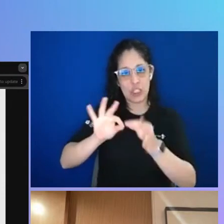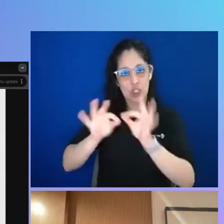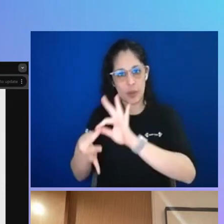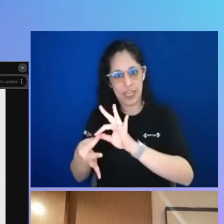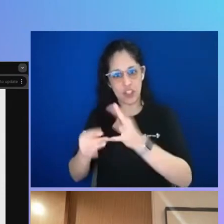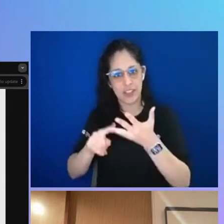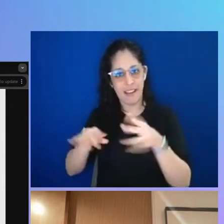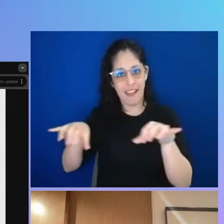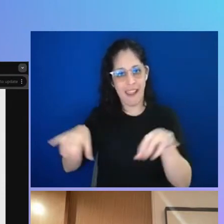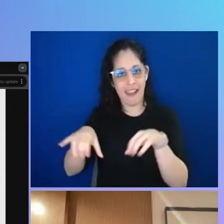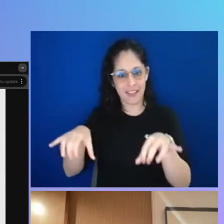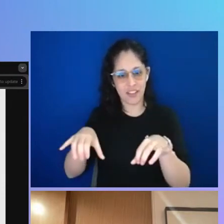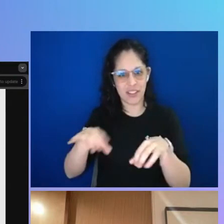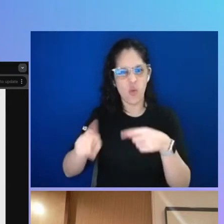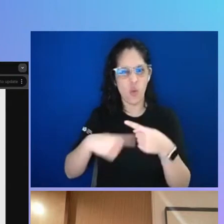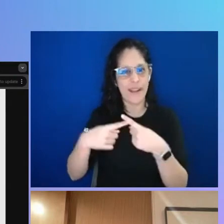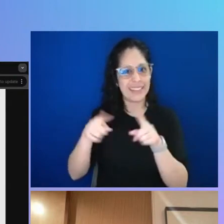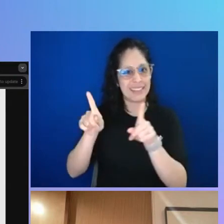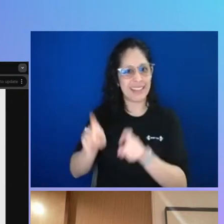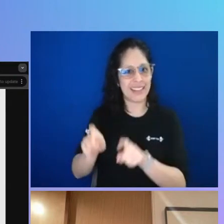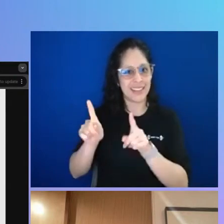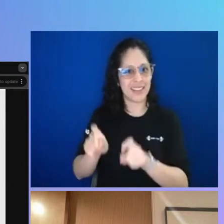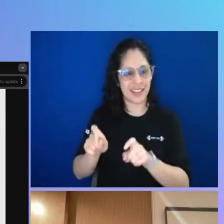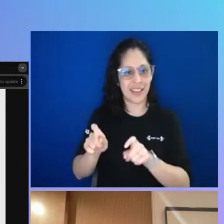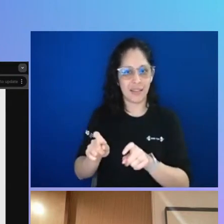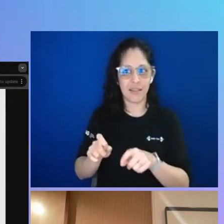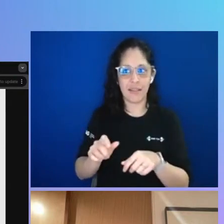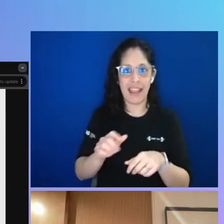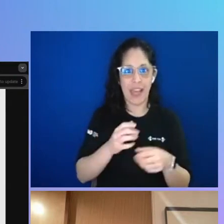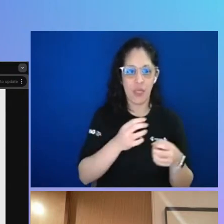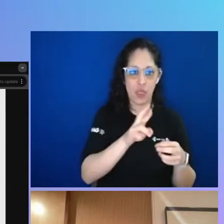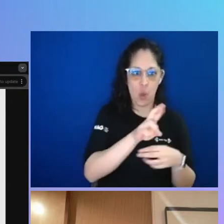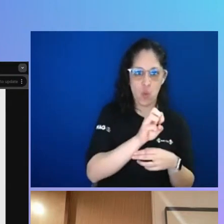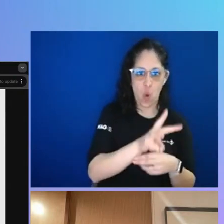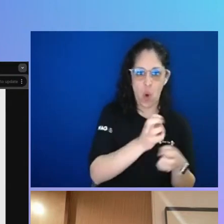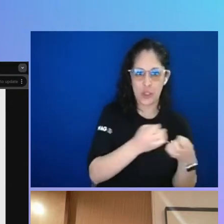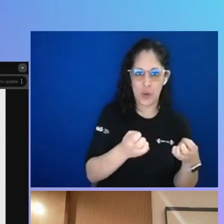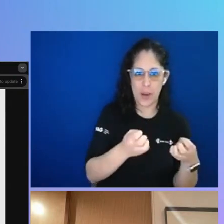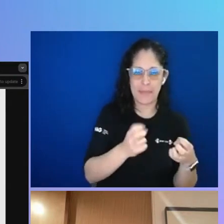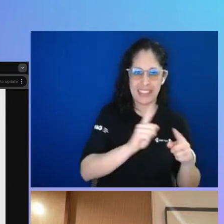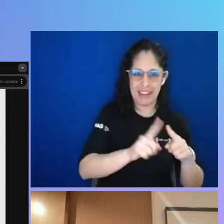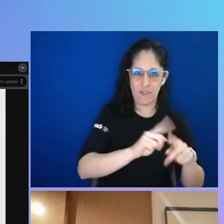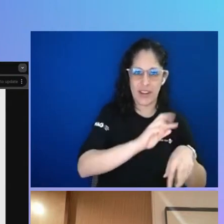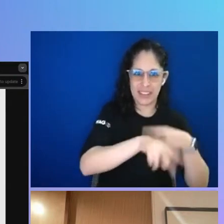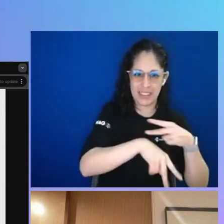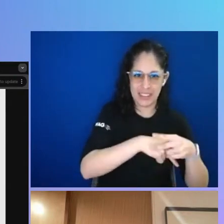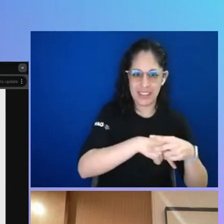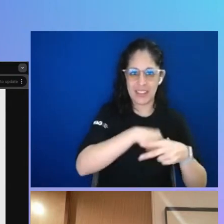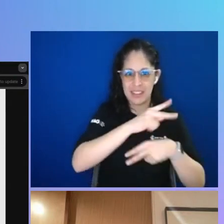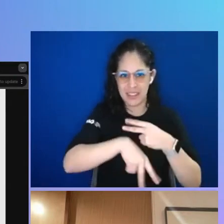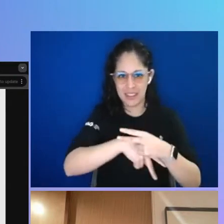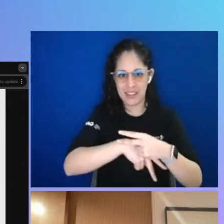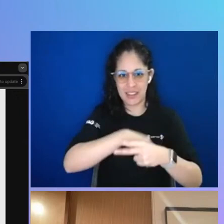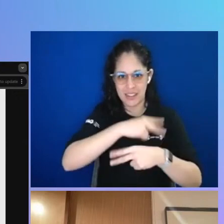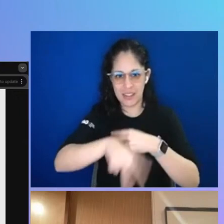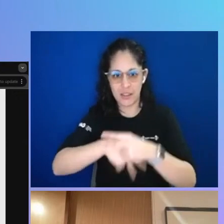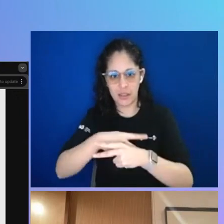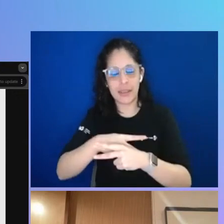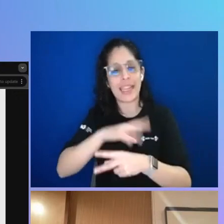Form Assist throughout its iterations, including TalkBack. And those key elements are highlighted on the